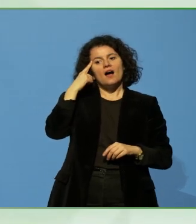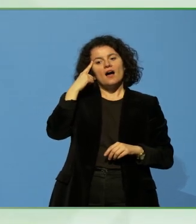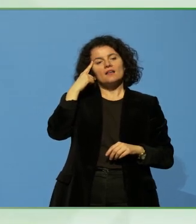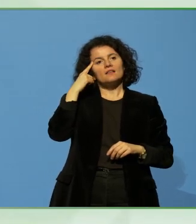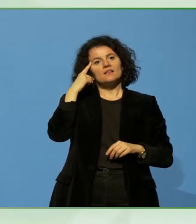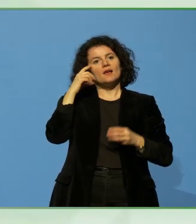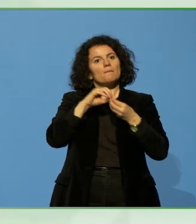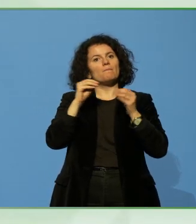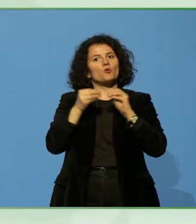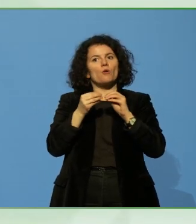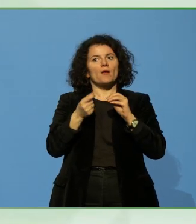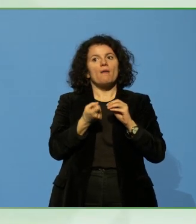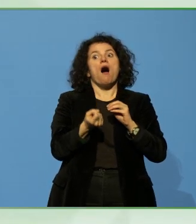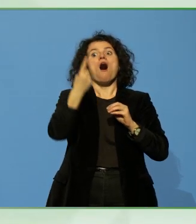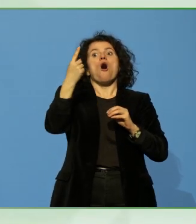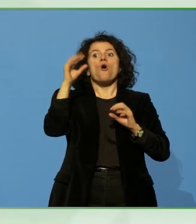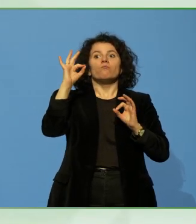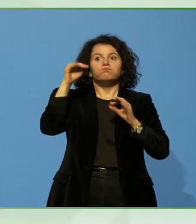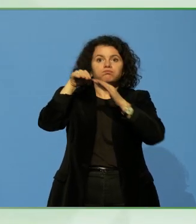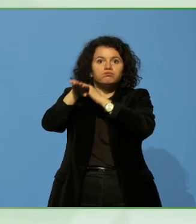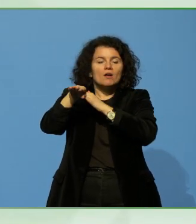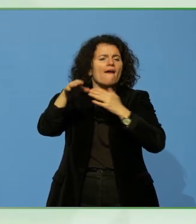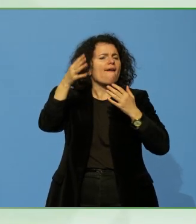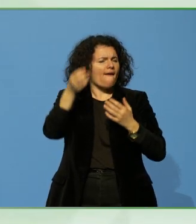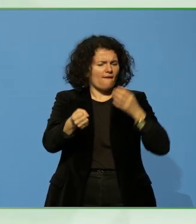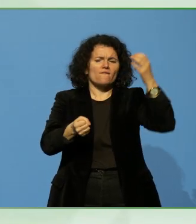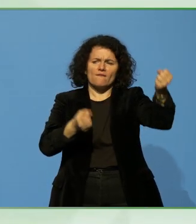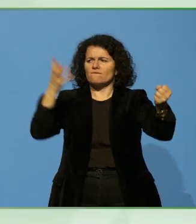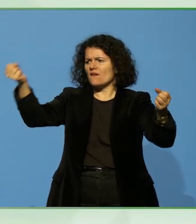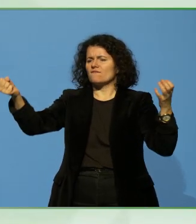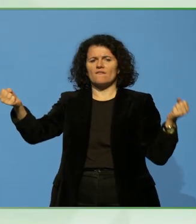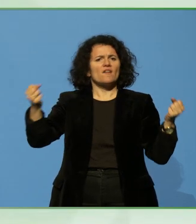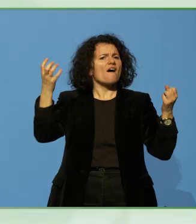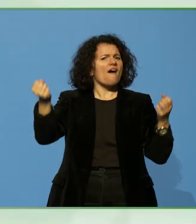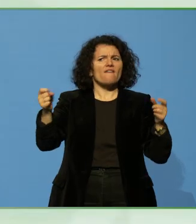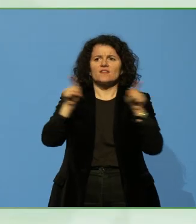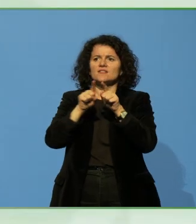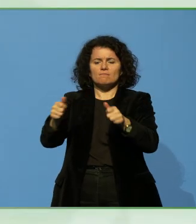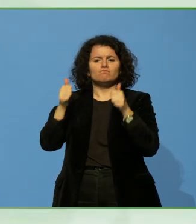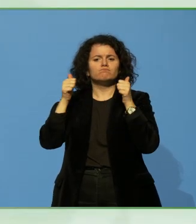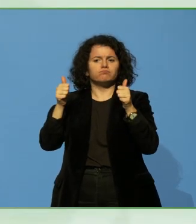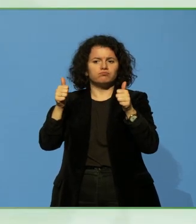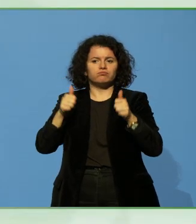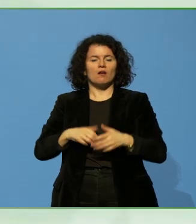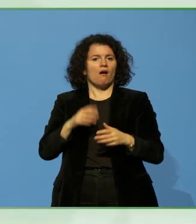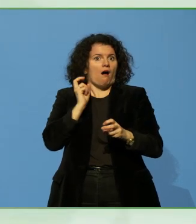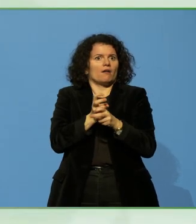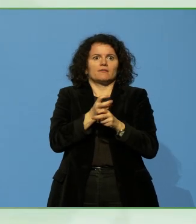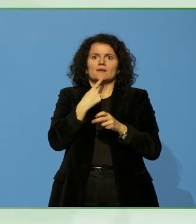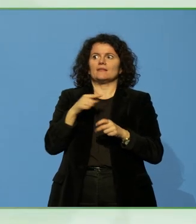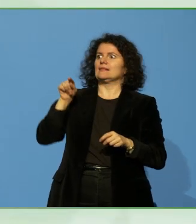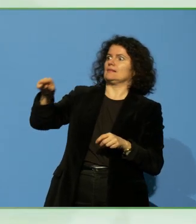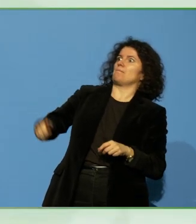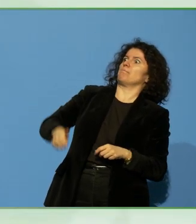think we have plenty of solutions and very, very good solutions. And I think now the hardest job is to pick which is the best one and put all